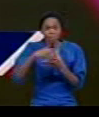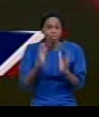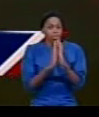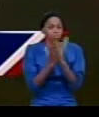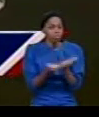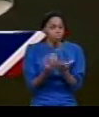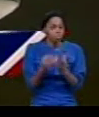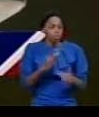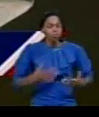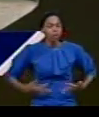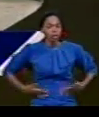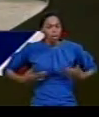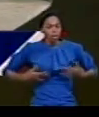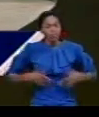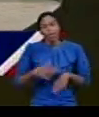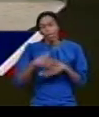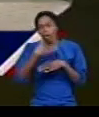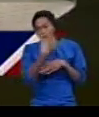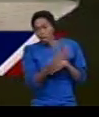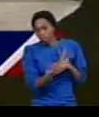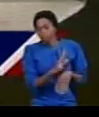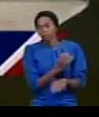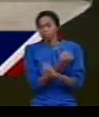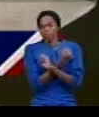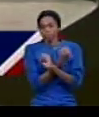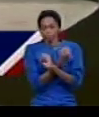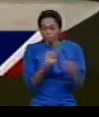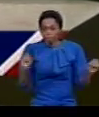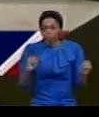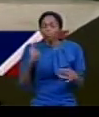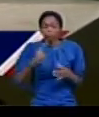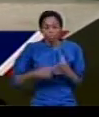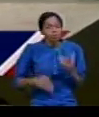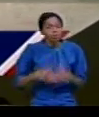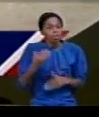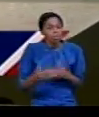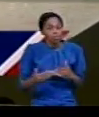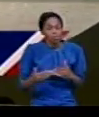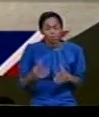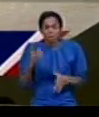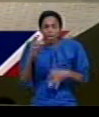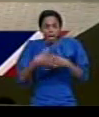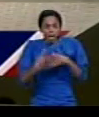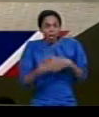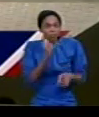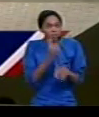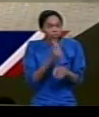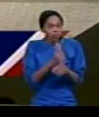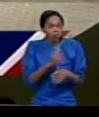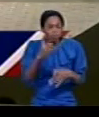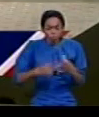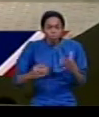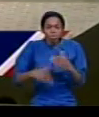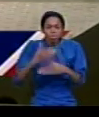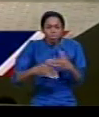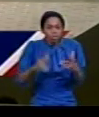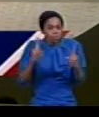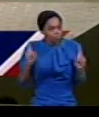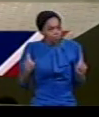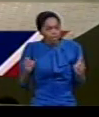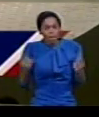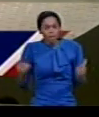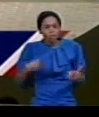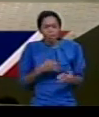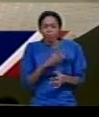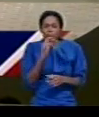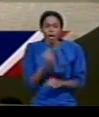life. After salvation, what next? After justification, what next? Now we are saved by